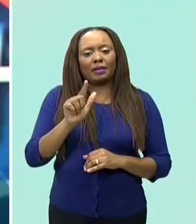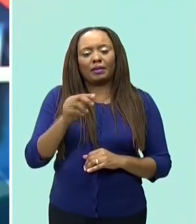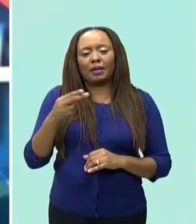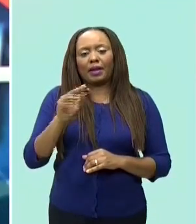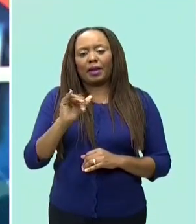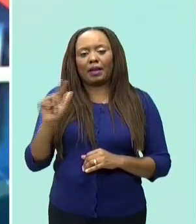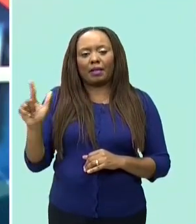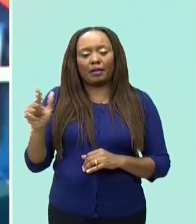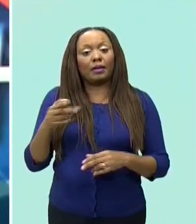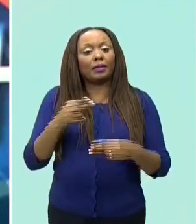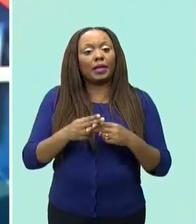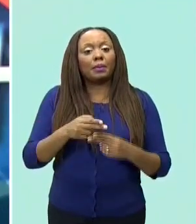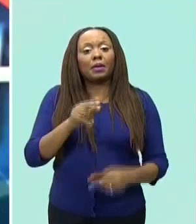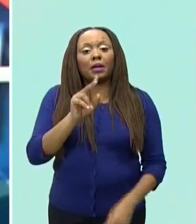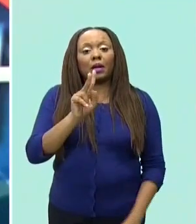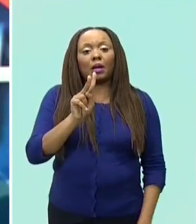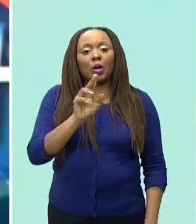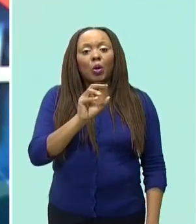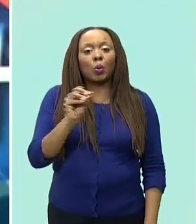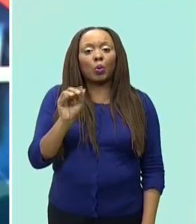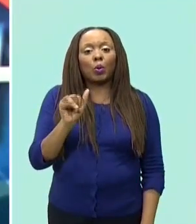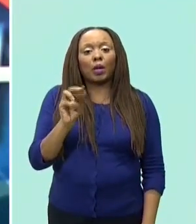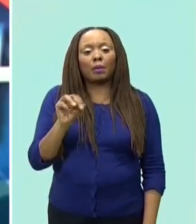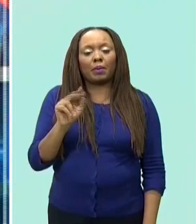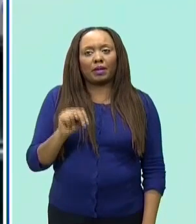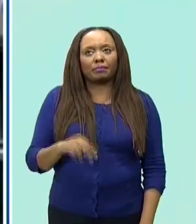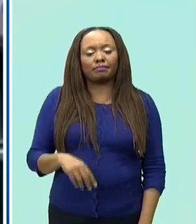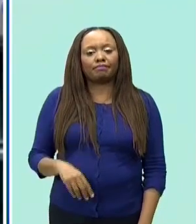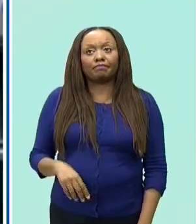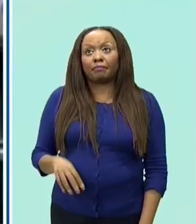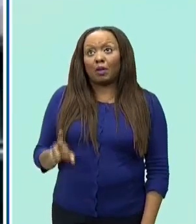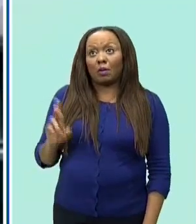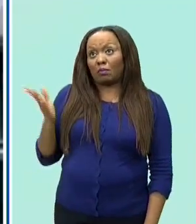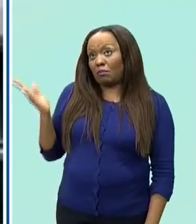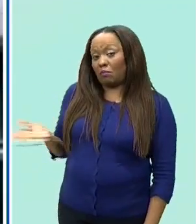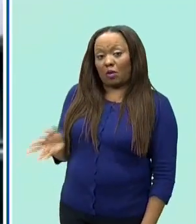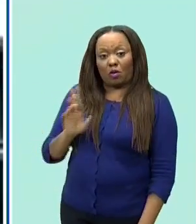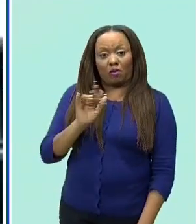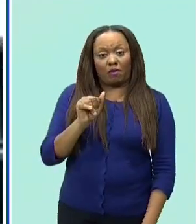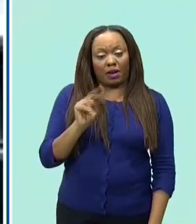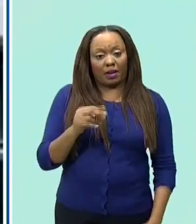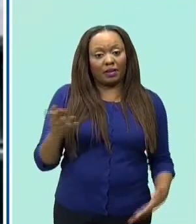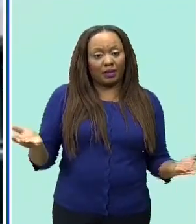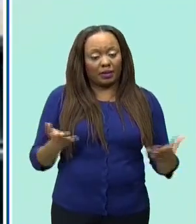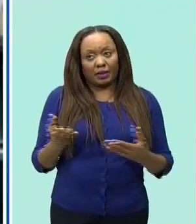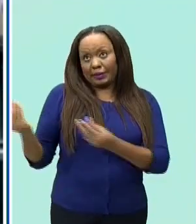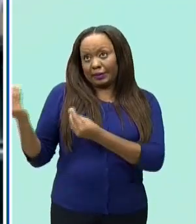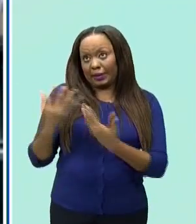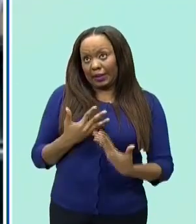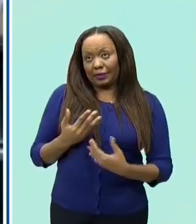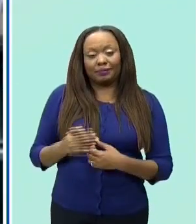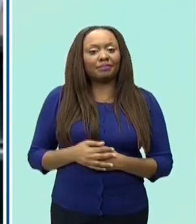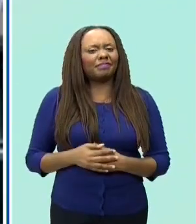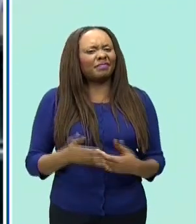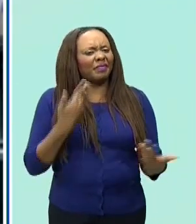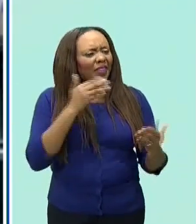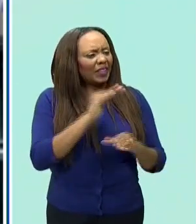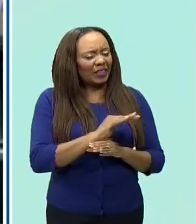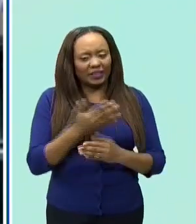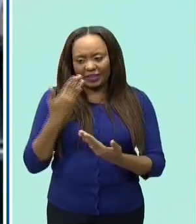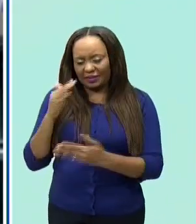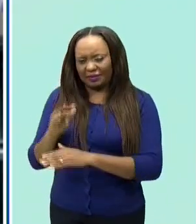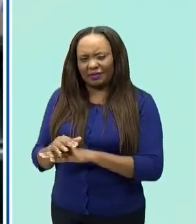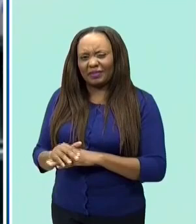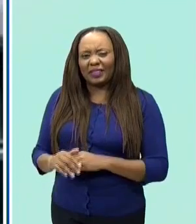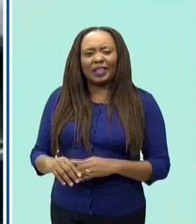multi-million-dollar Koeman mega store, and he joins us live now with more on this major project. Good evening to you, Ryan. Good evening, Lisa. Good evening, viewers. Well, it's kind